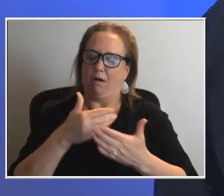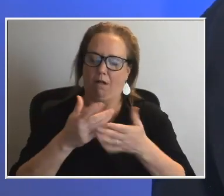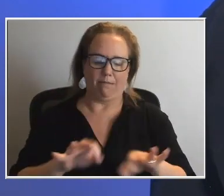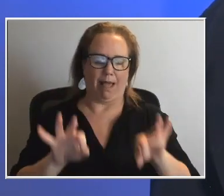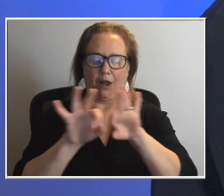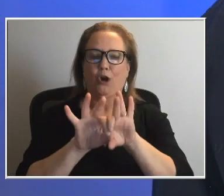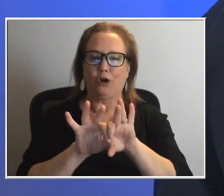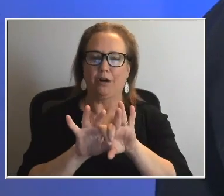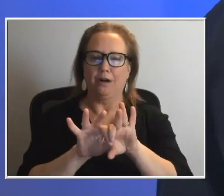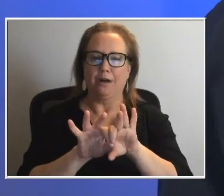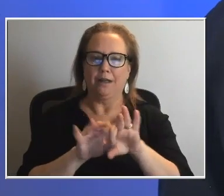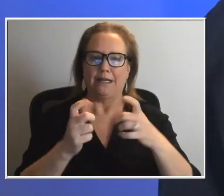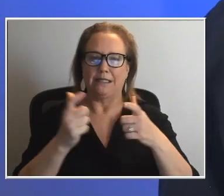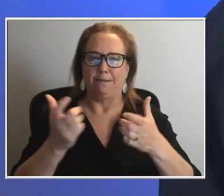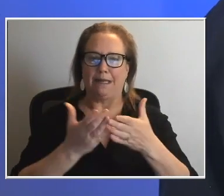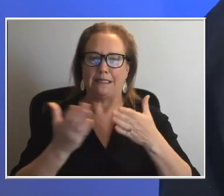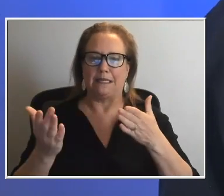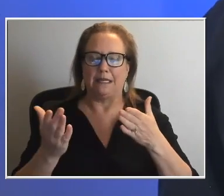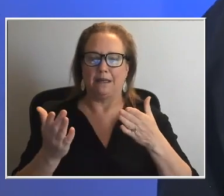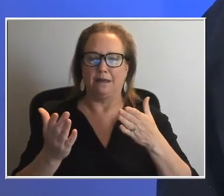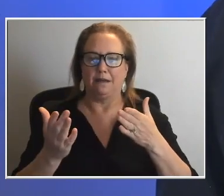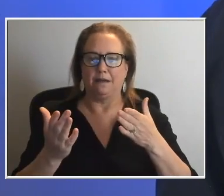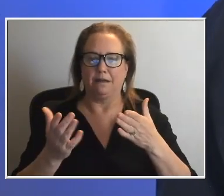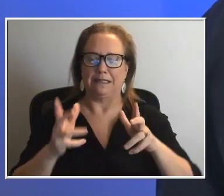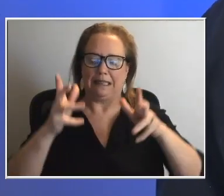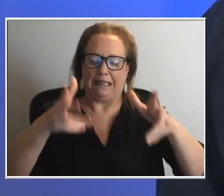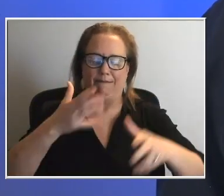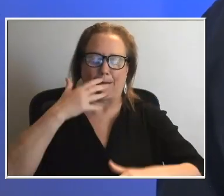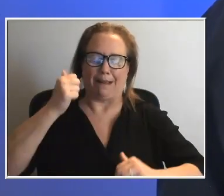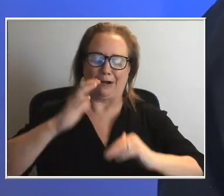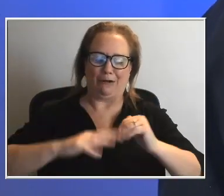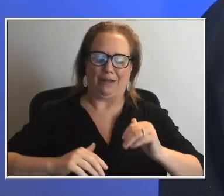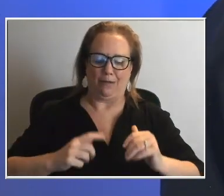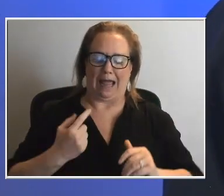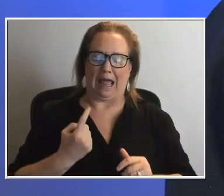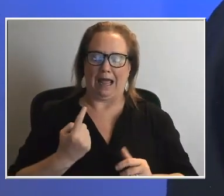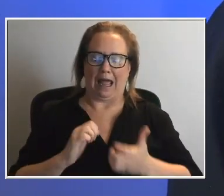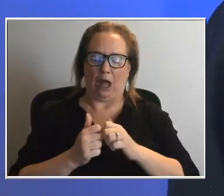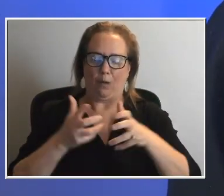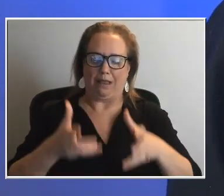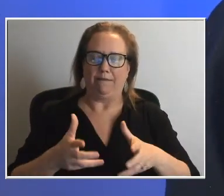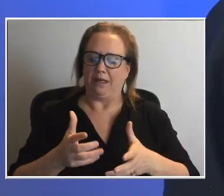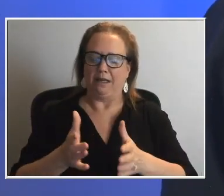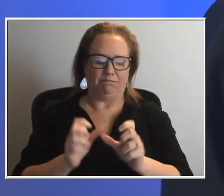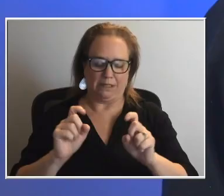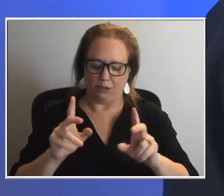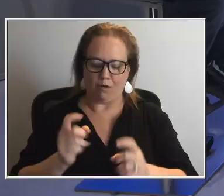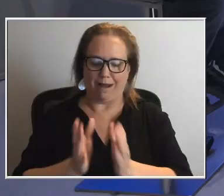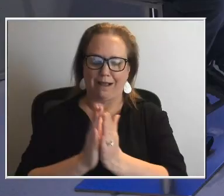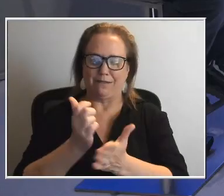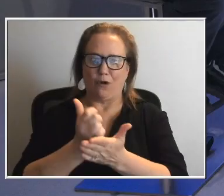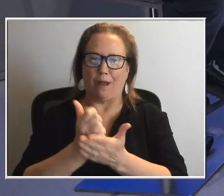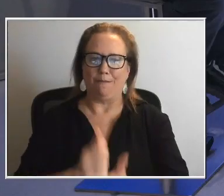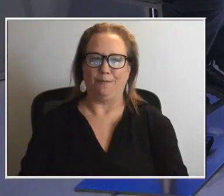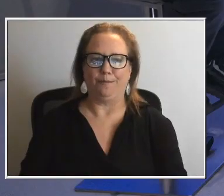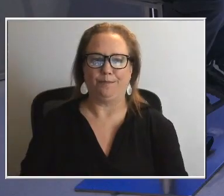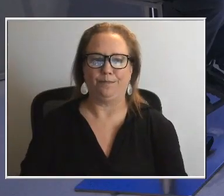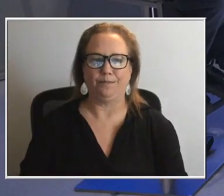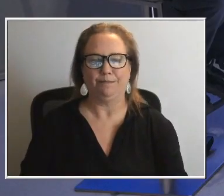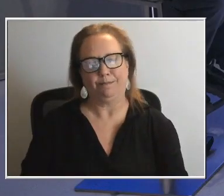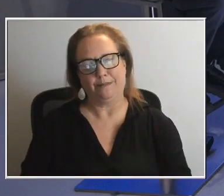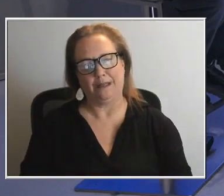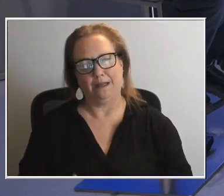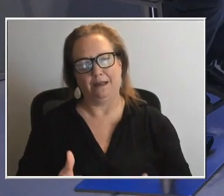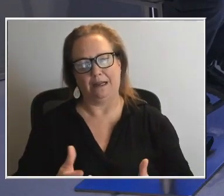that's the biggest thing is that, you know, leave it better than we found it. But it's okay to ask for help. That's my biggest thing. And I